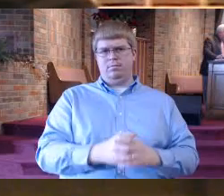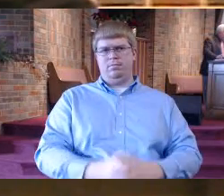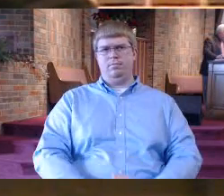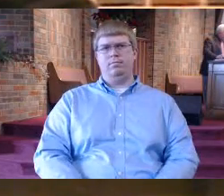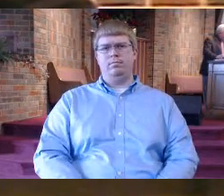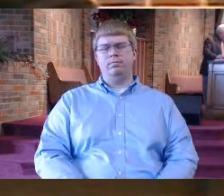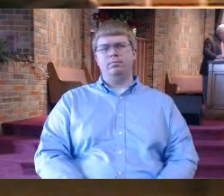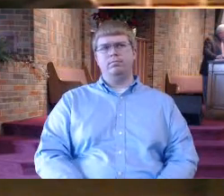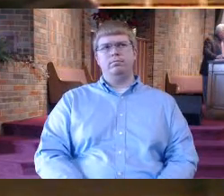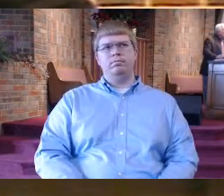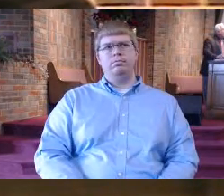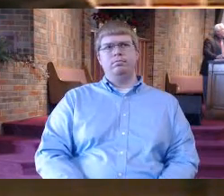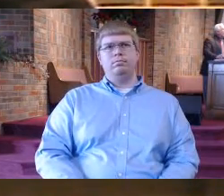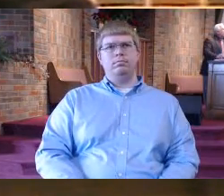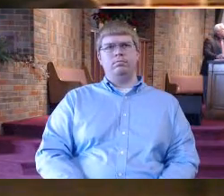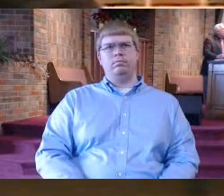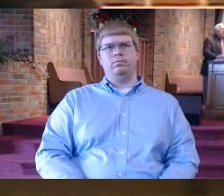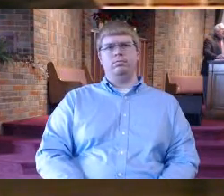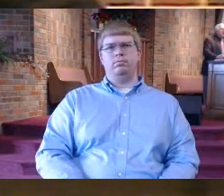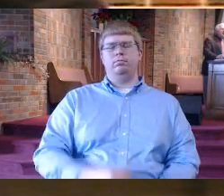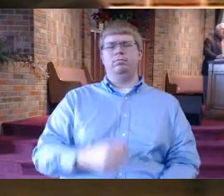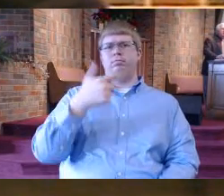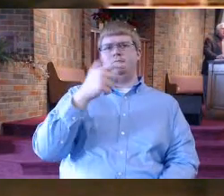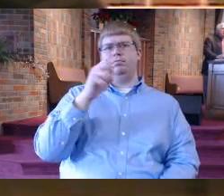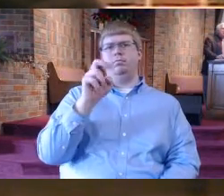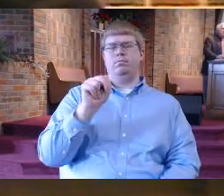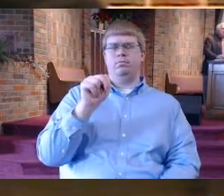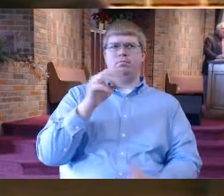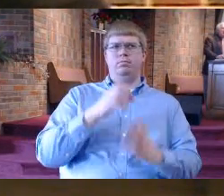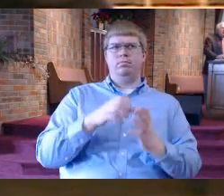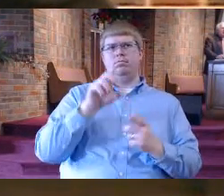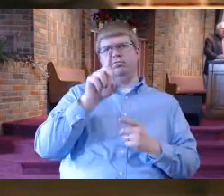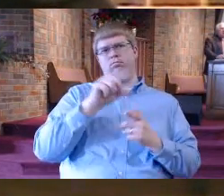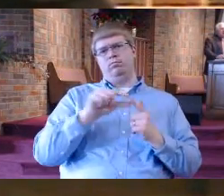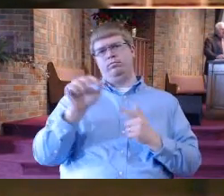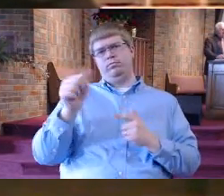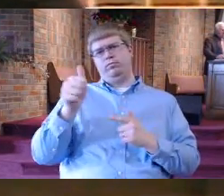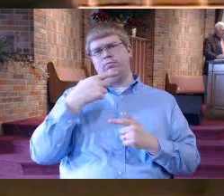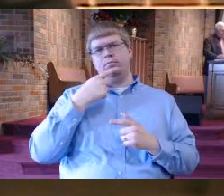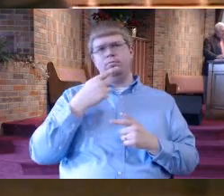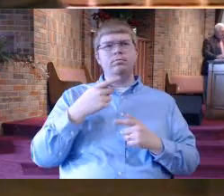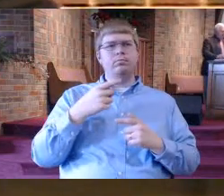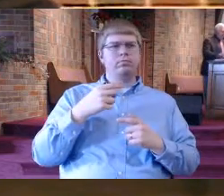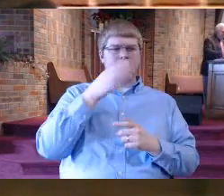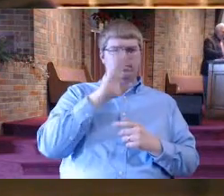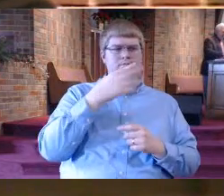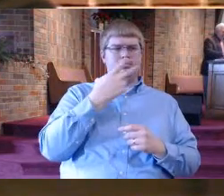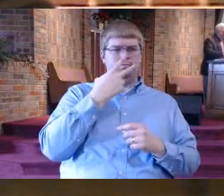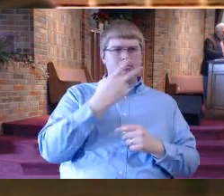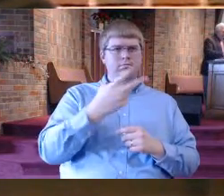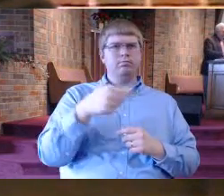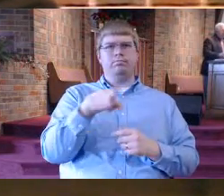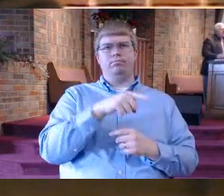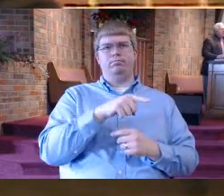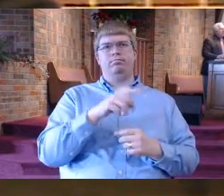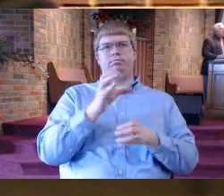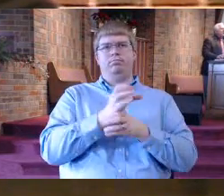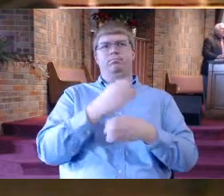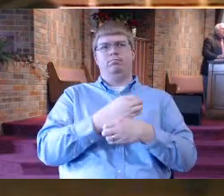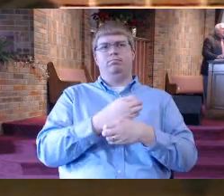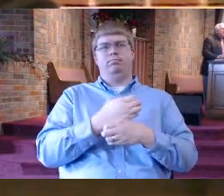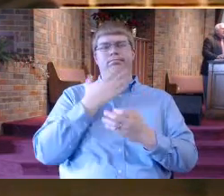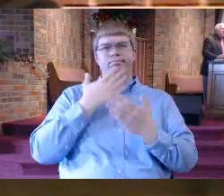1, 10th verse, and it says, "And God saw that it was good," following the creation. Go down a little farther, verse